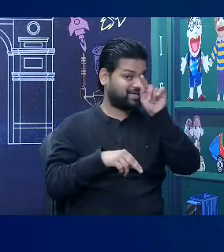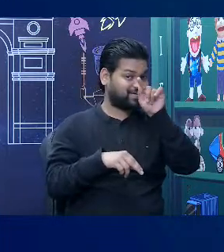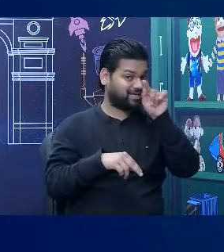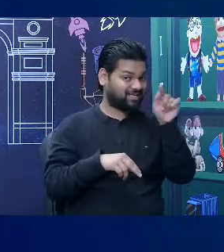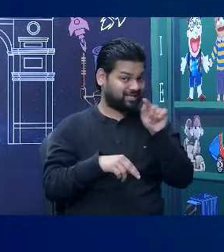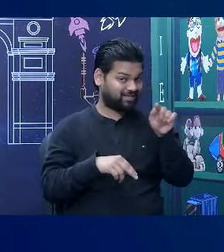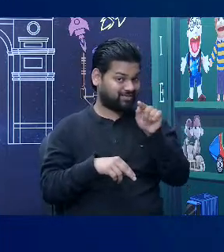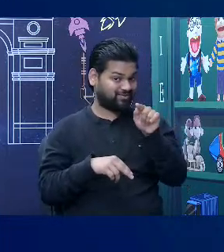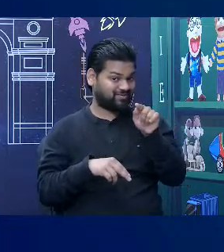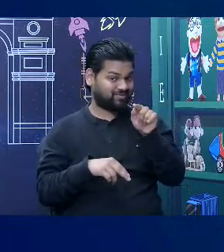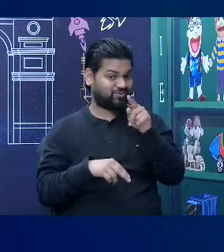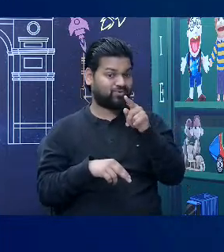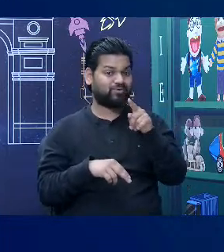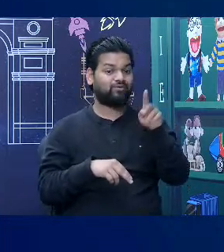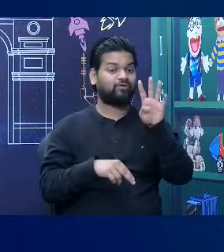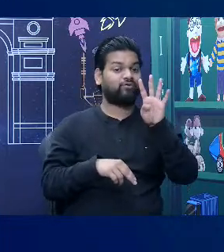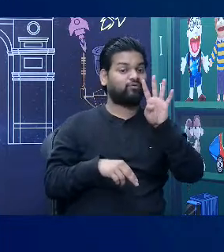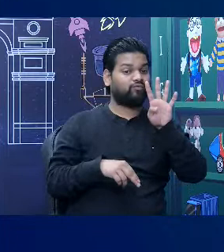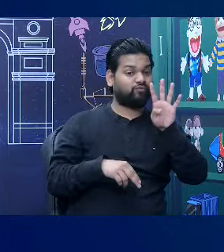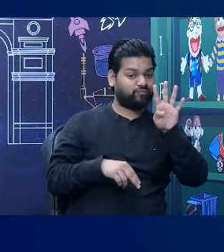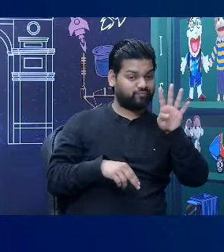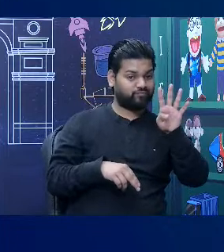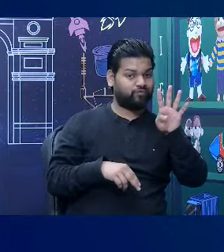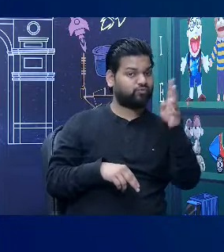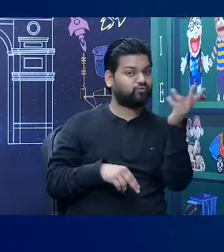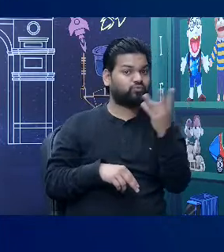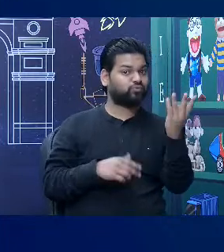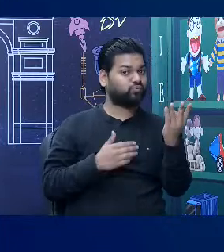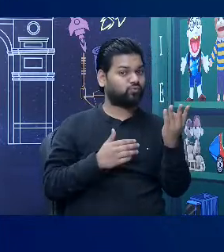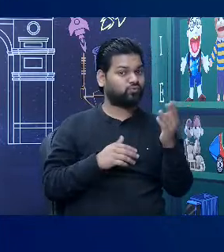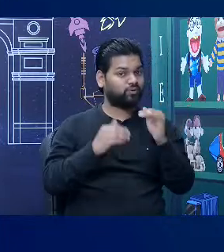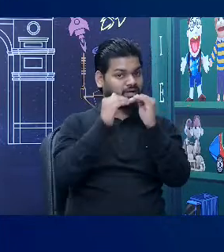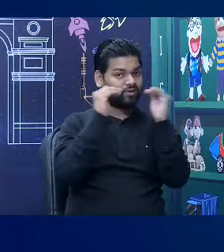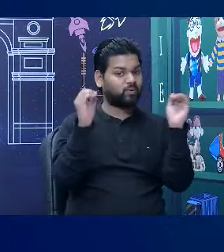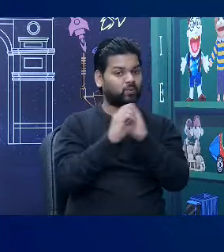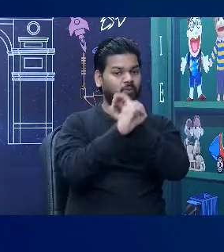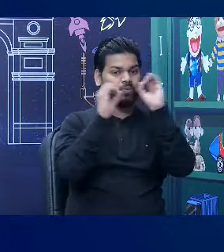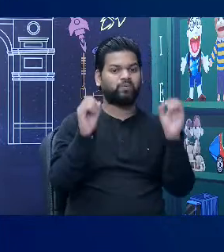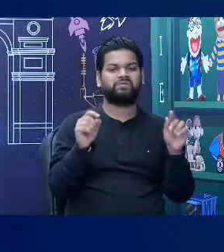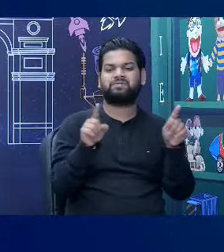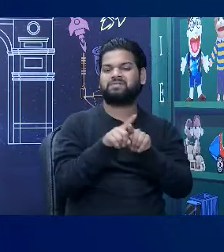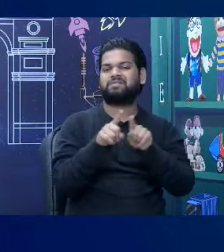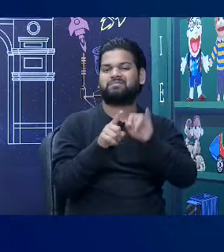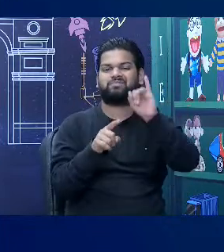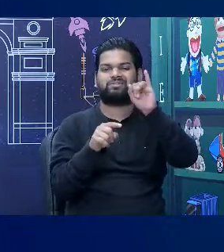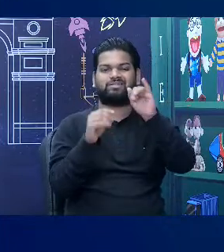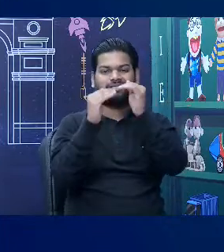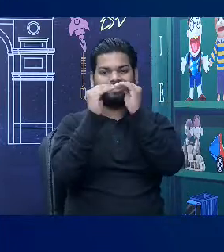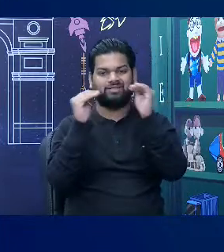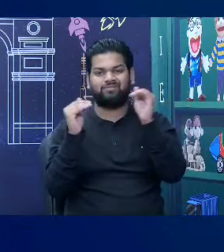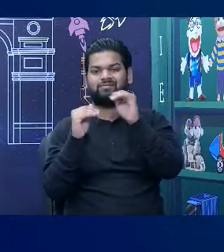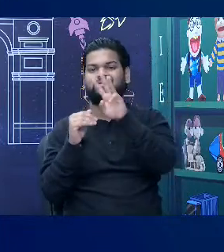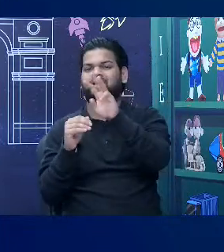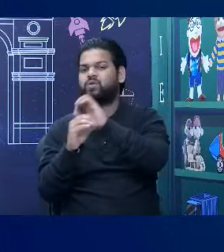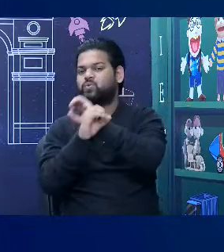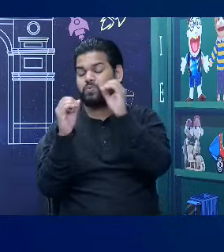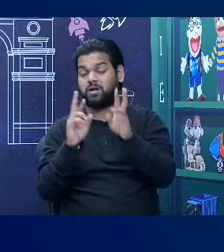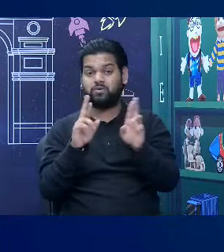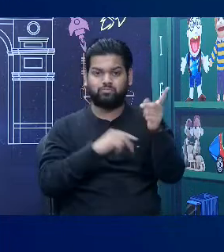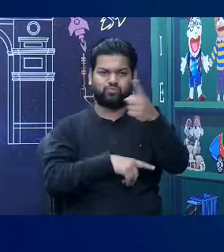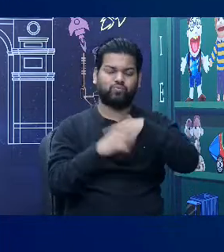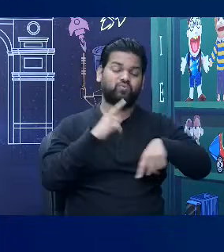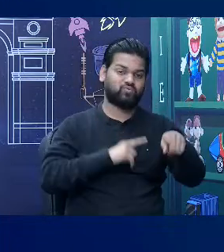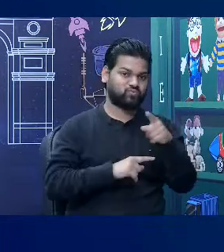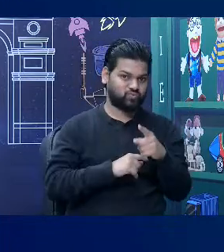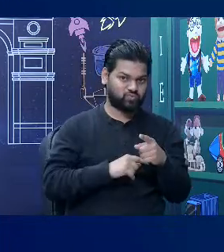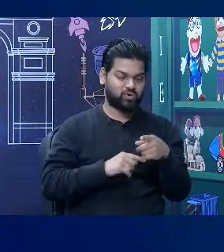and 6 is not equal to 3. Okay, I hope you have understood these points. You must understand them so that you understand trigonometry